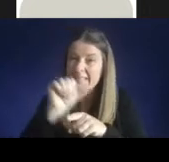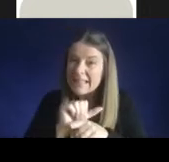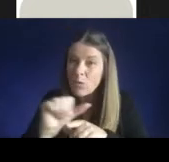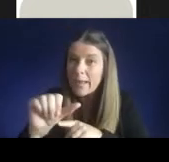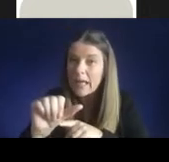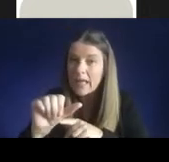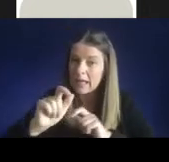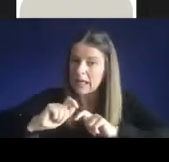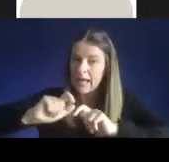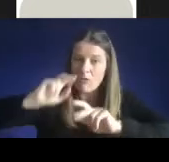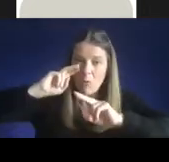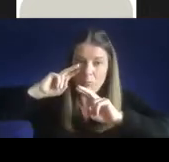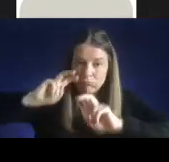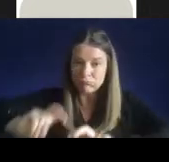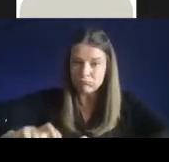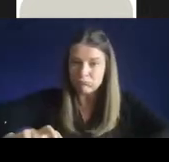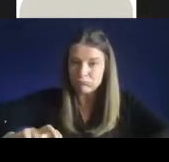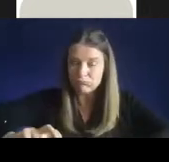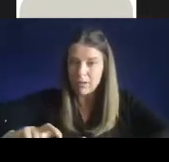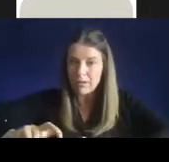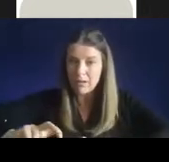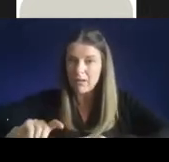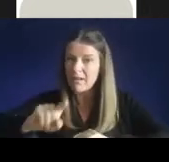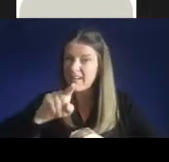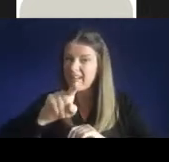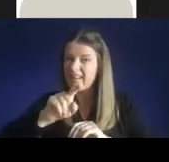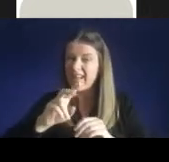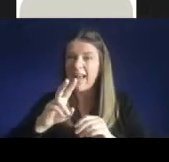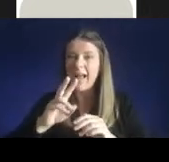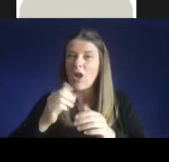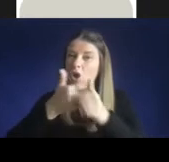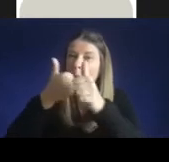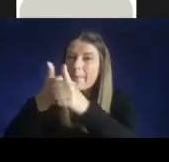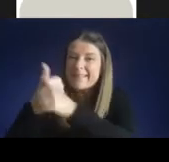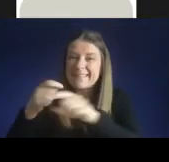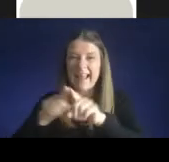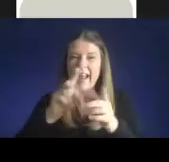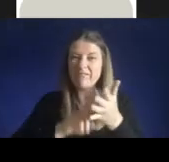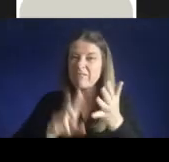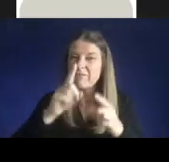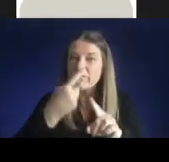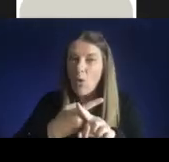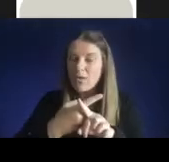at companies like Vox Luminous, Clean Break, and Geese Theatre Company.